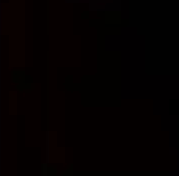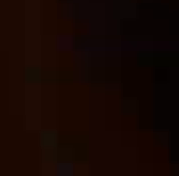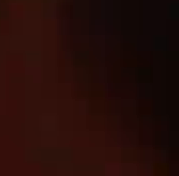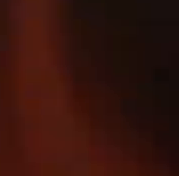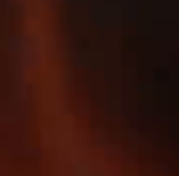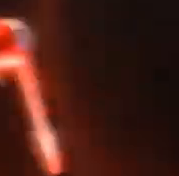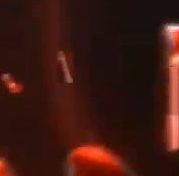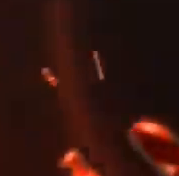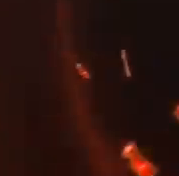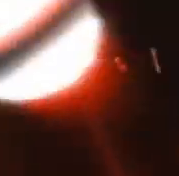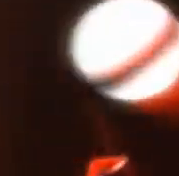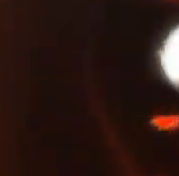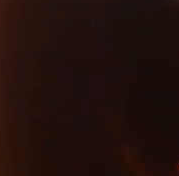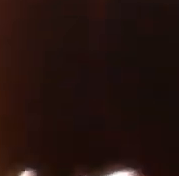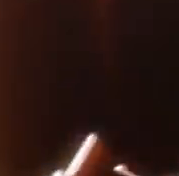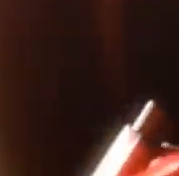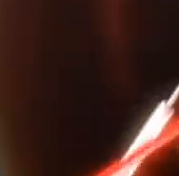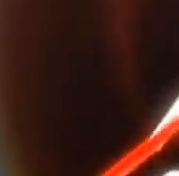hits.